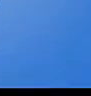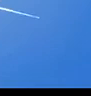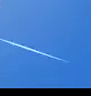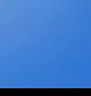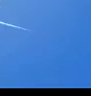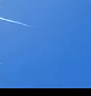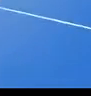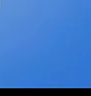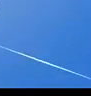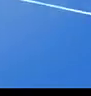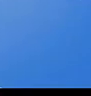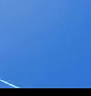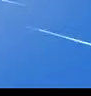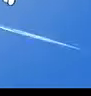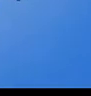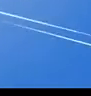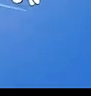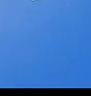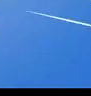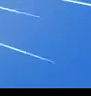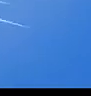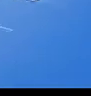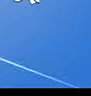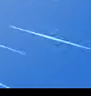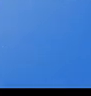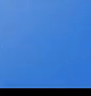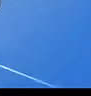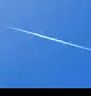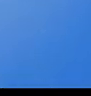come and study with Tanzania Institute of Education.